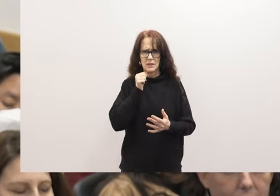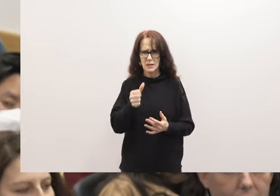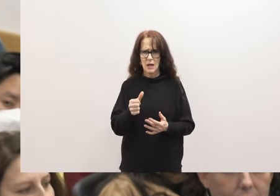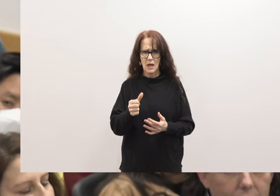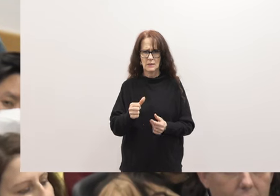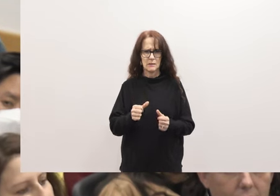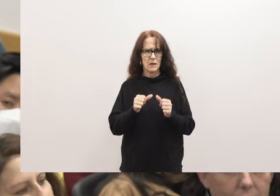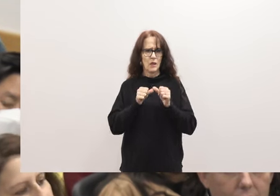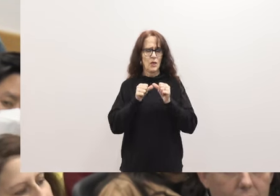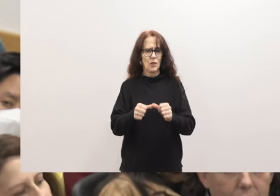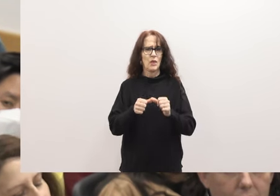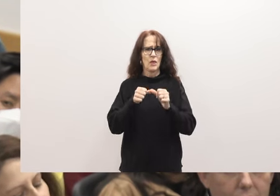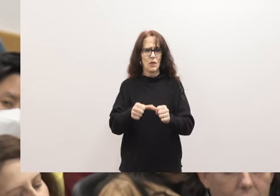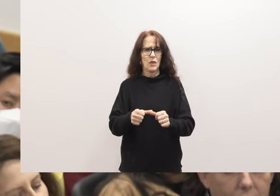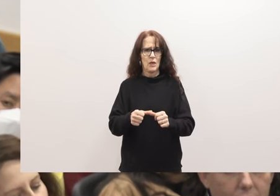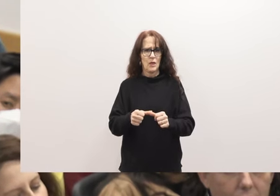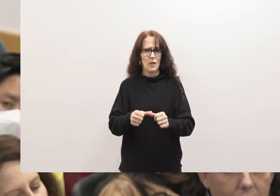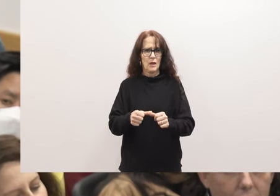future may not be